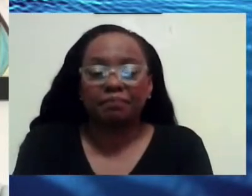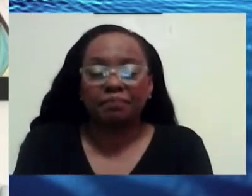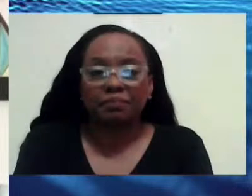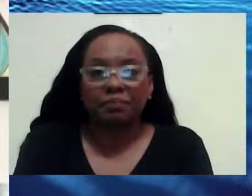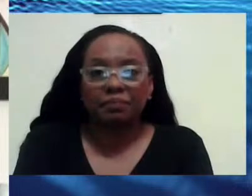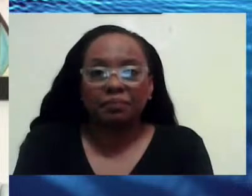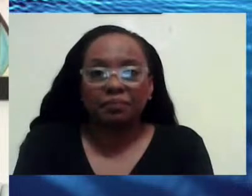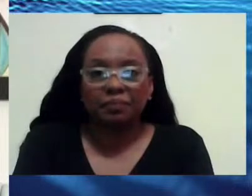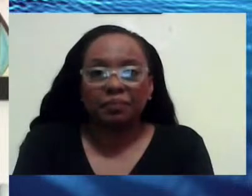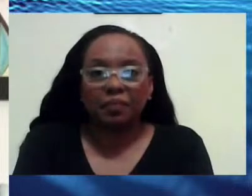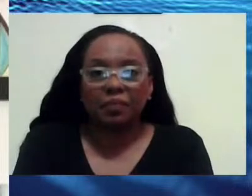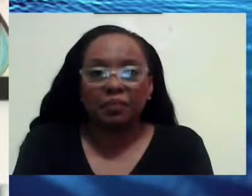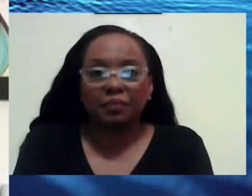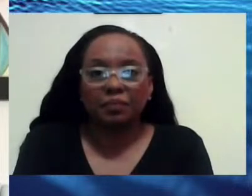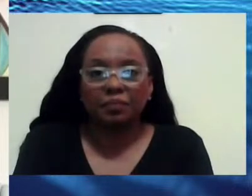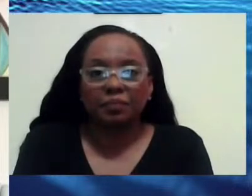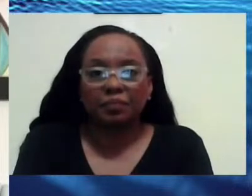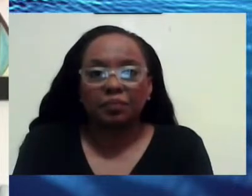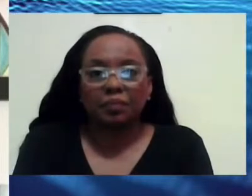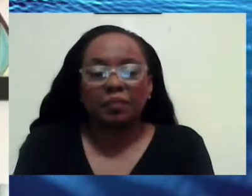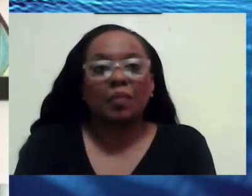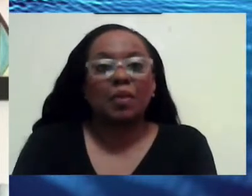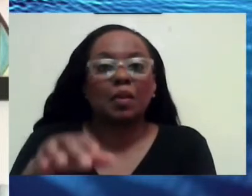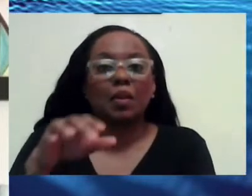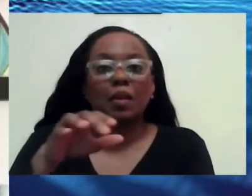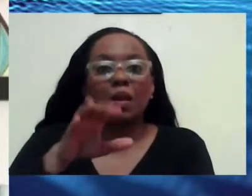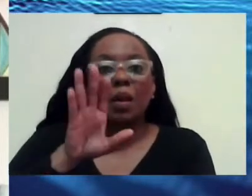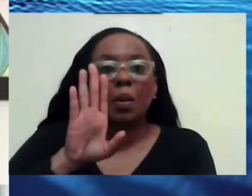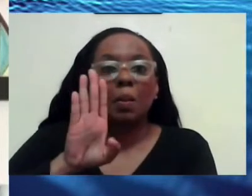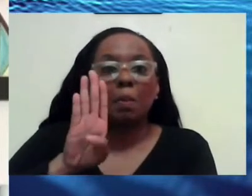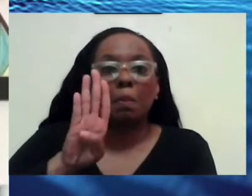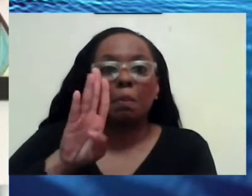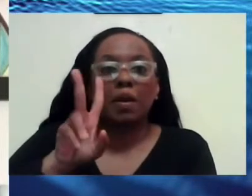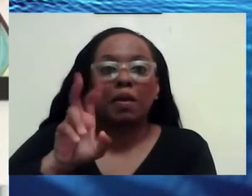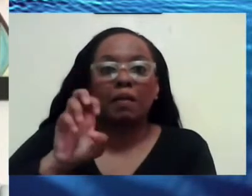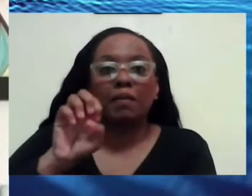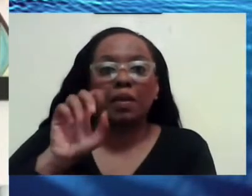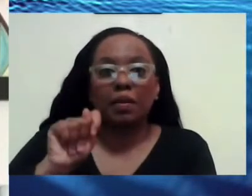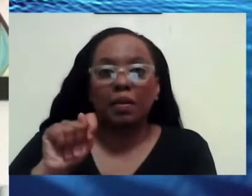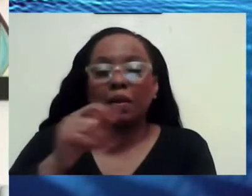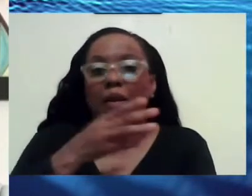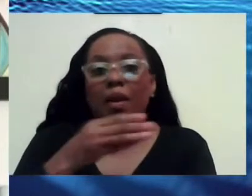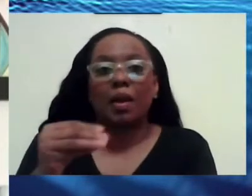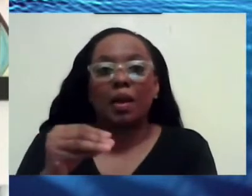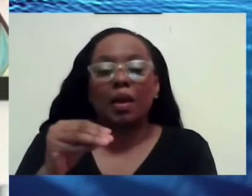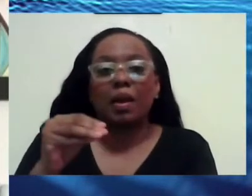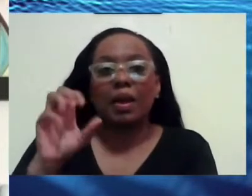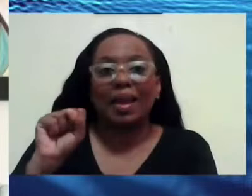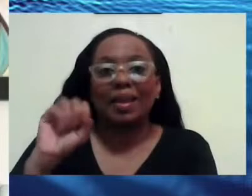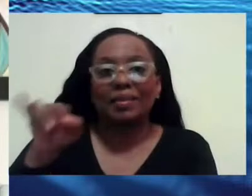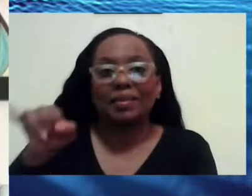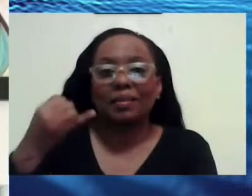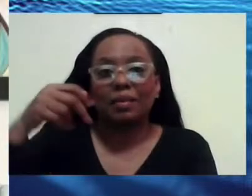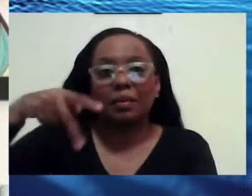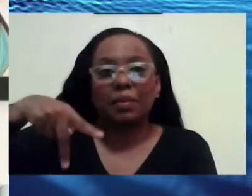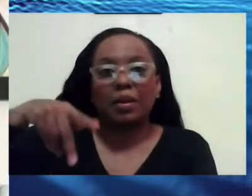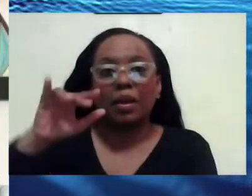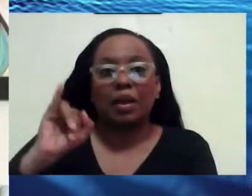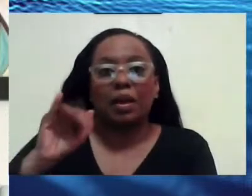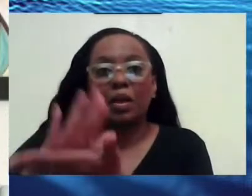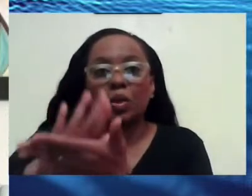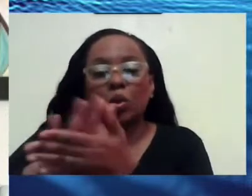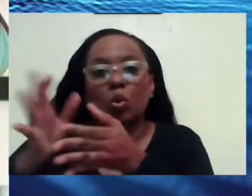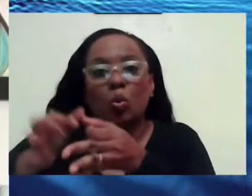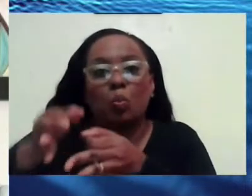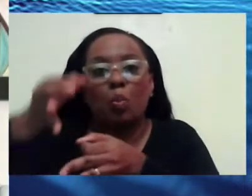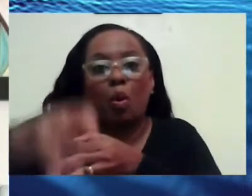tertiary institutions, both the Barbados Vocational Training Board and SJPI have both delayed for a week as well. There will be no